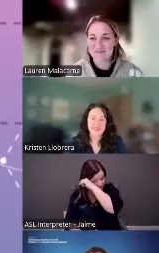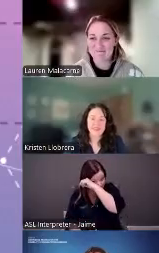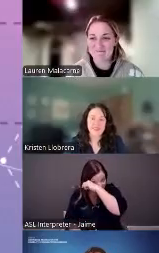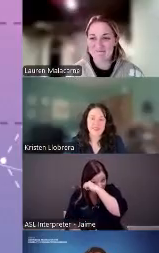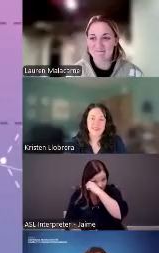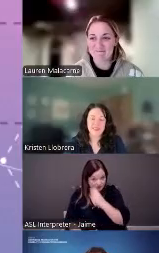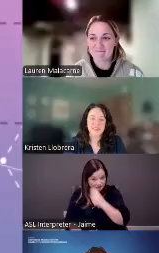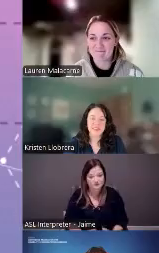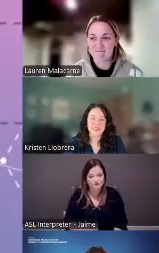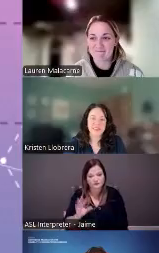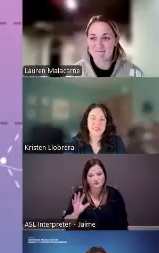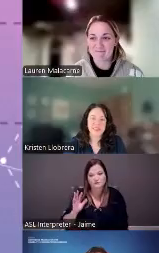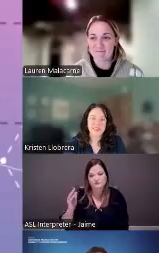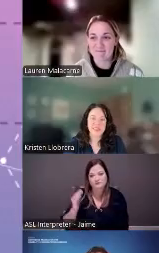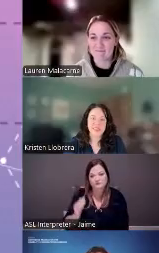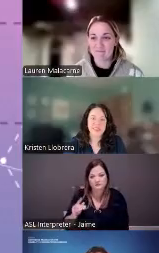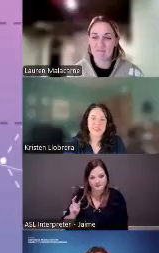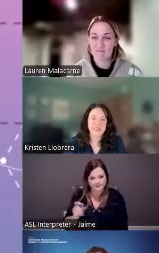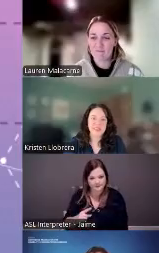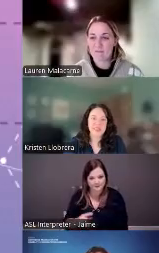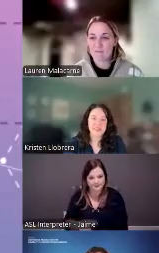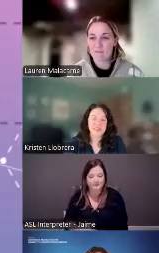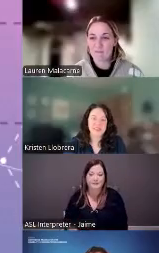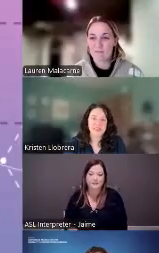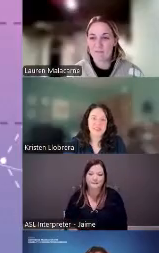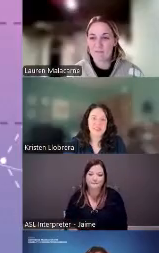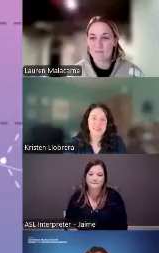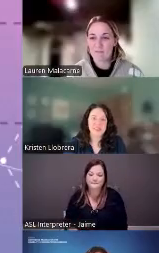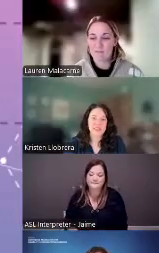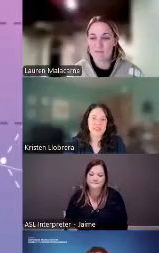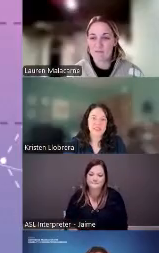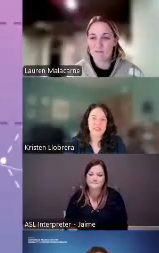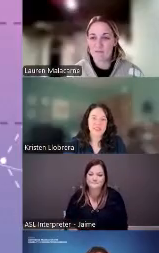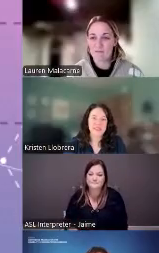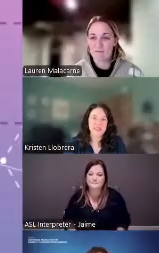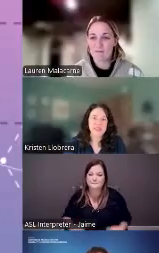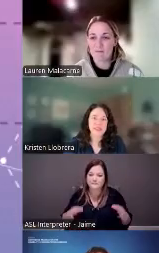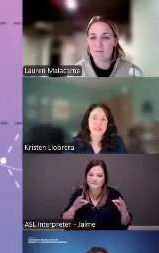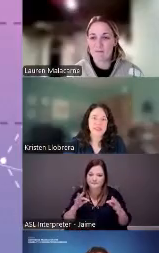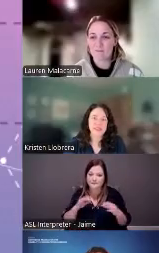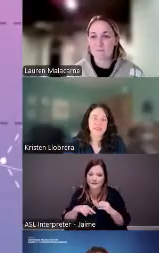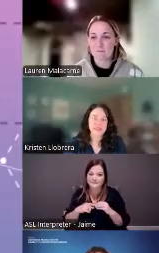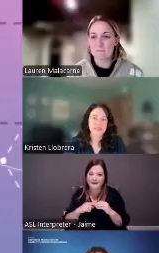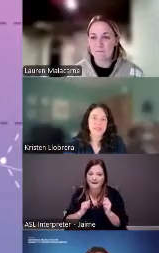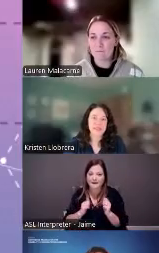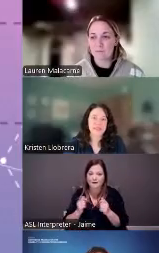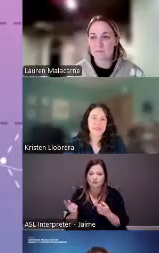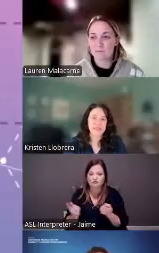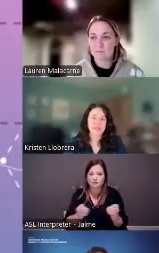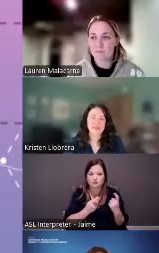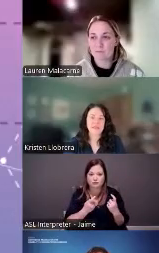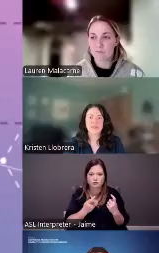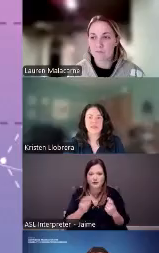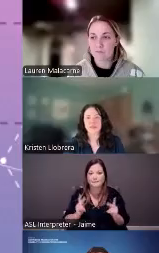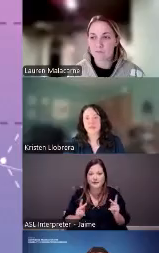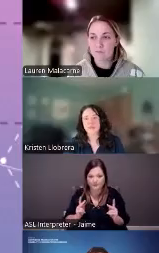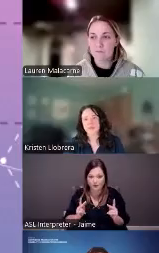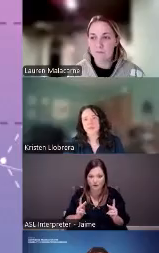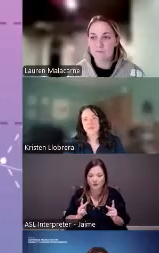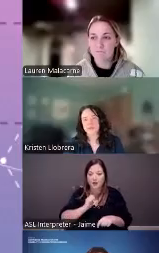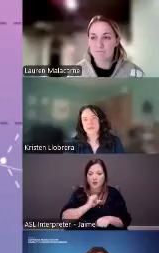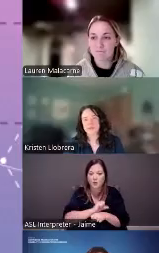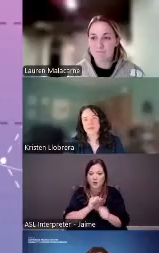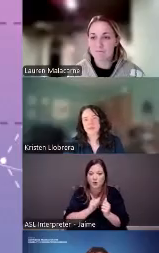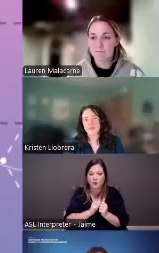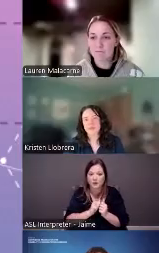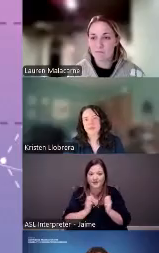Great. So our next question is, could you talk more about how you recruited members for and worked with your consumer